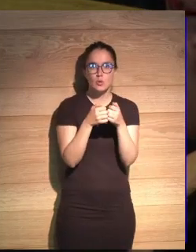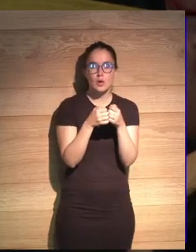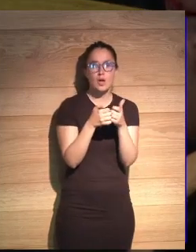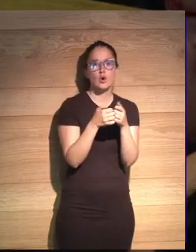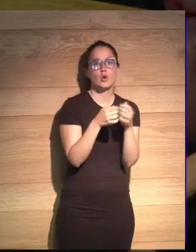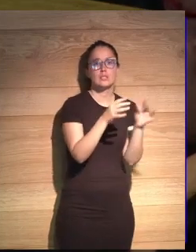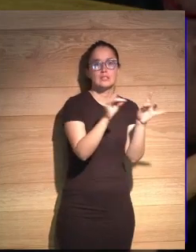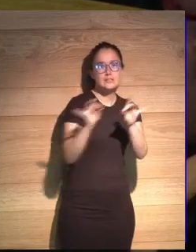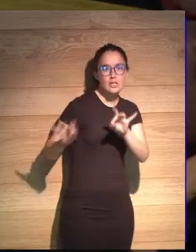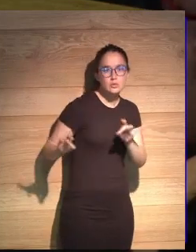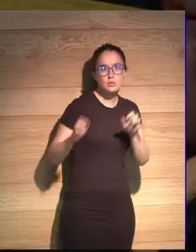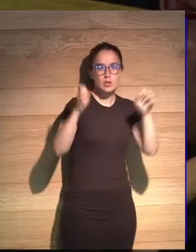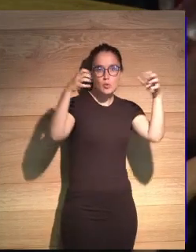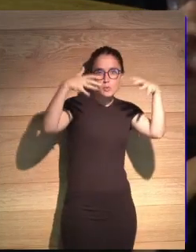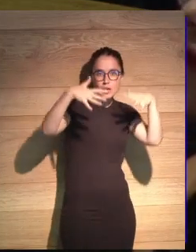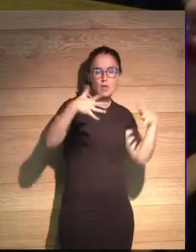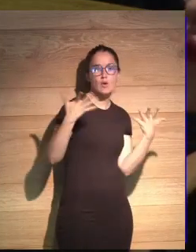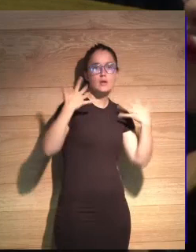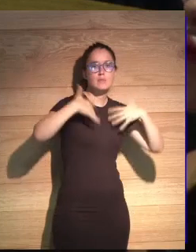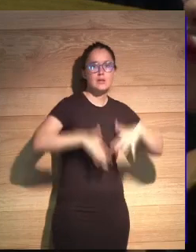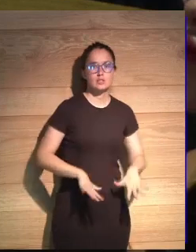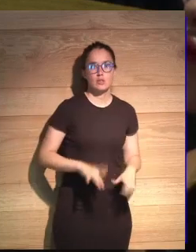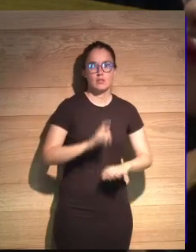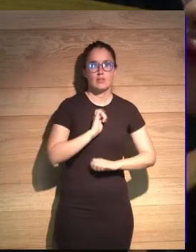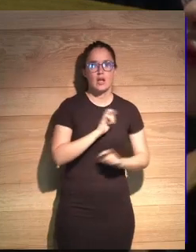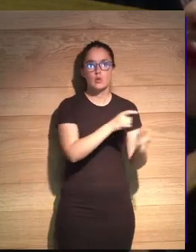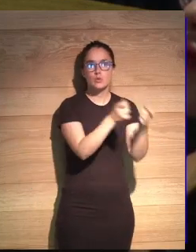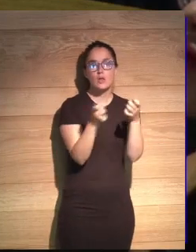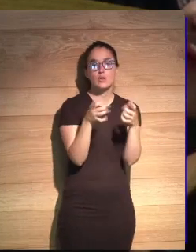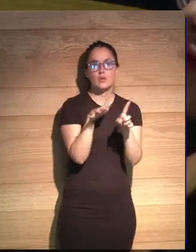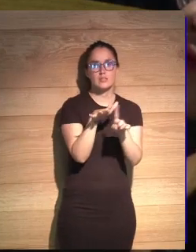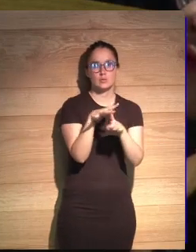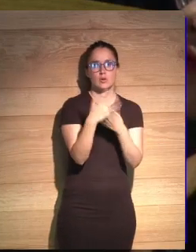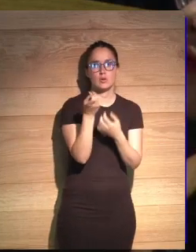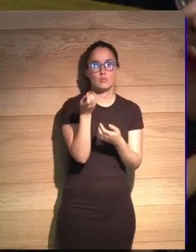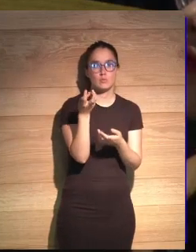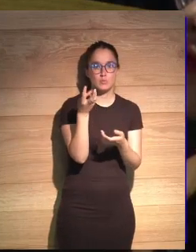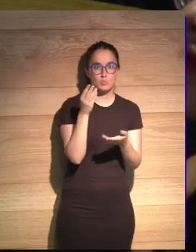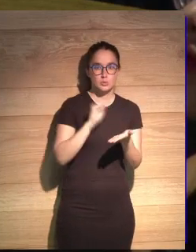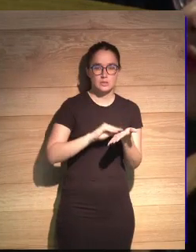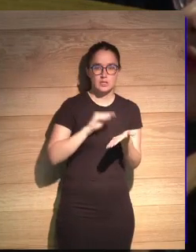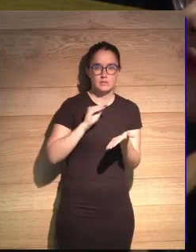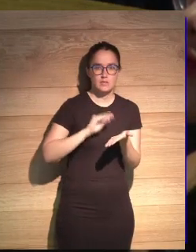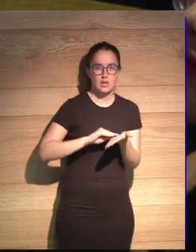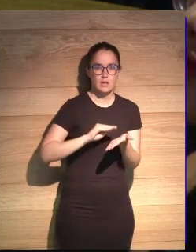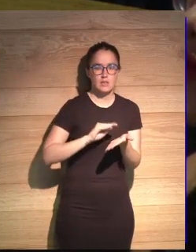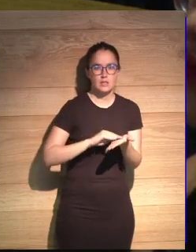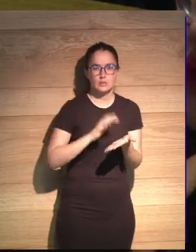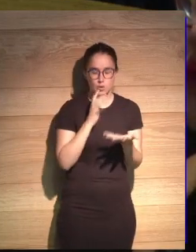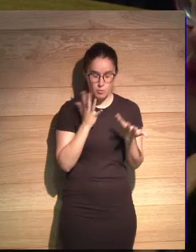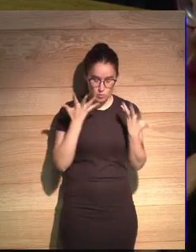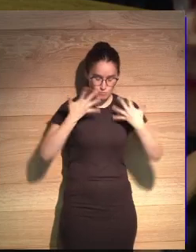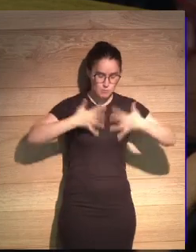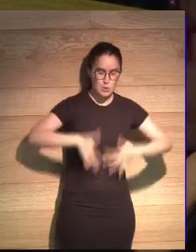has many parts to it. We know that immersion and textures in video games sometimes